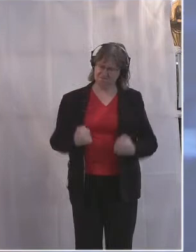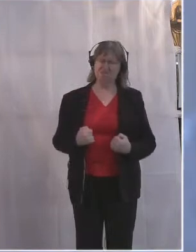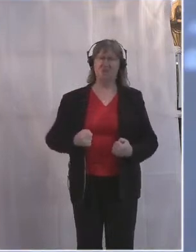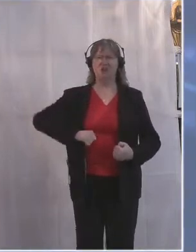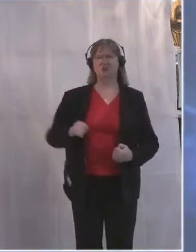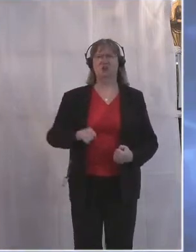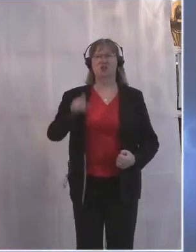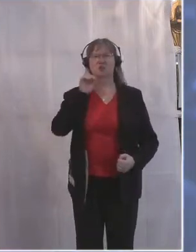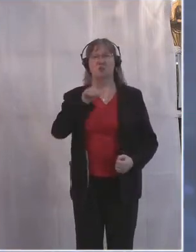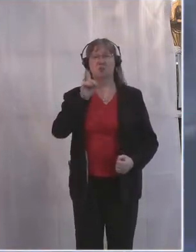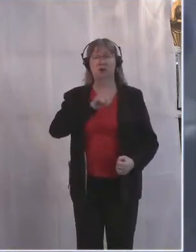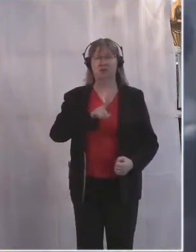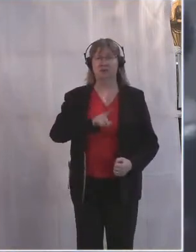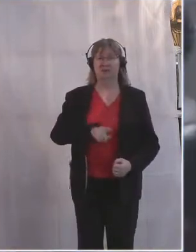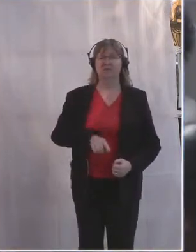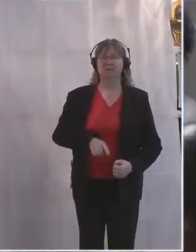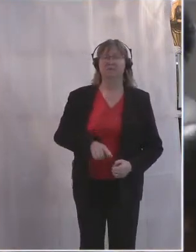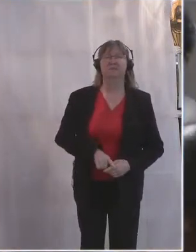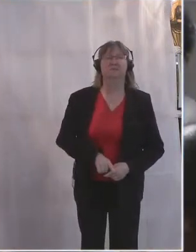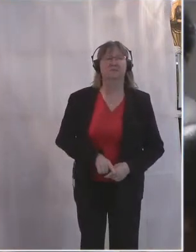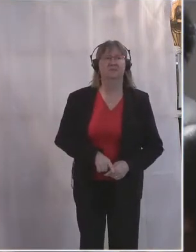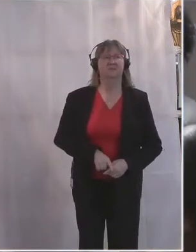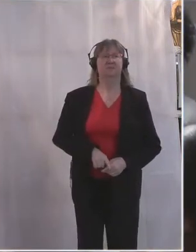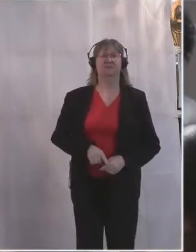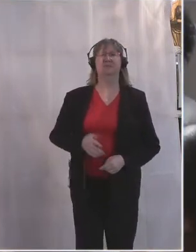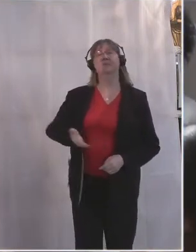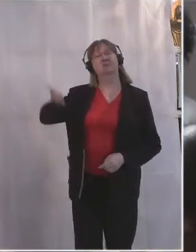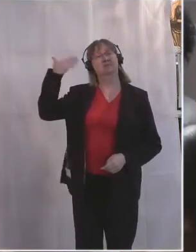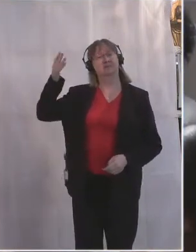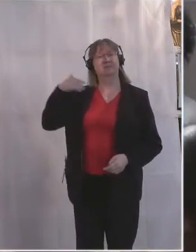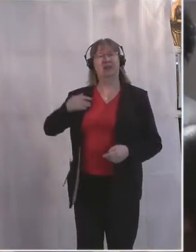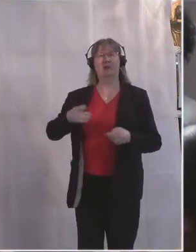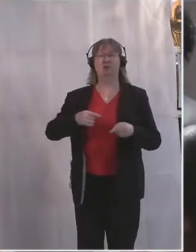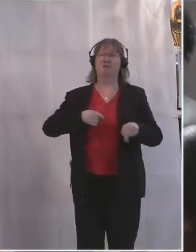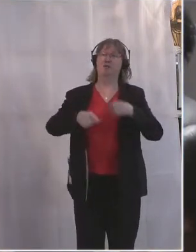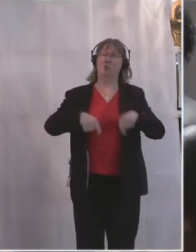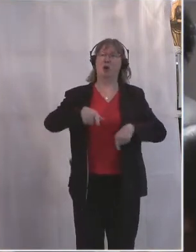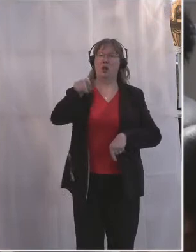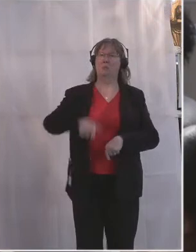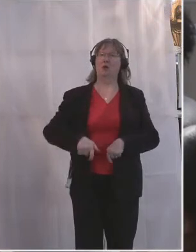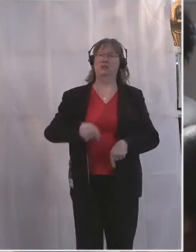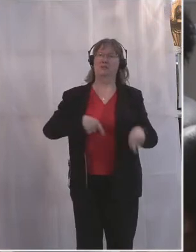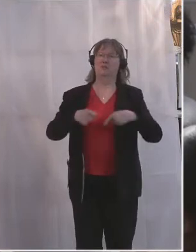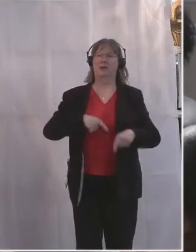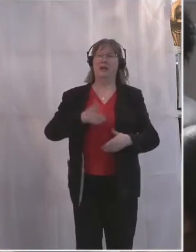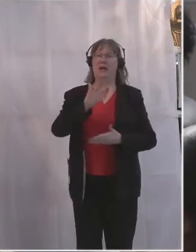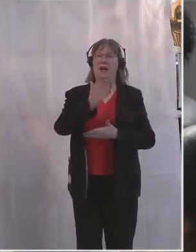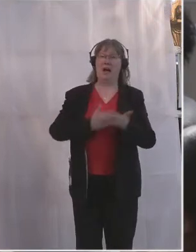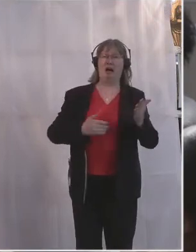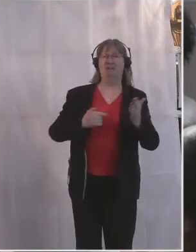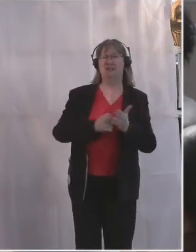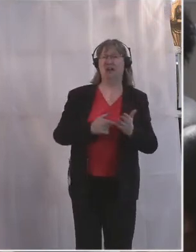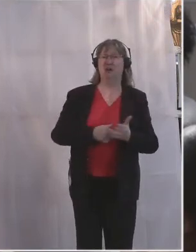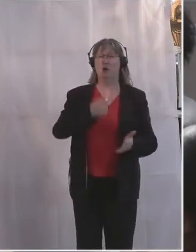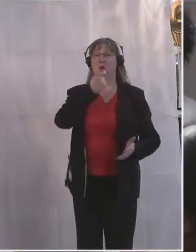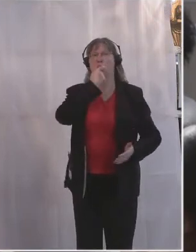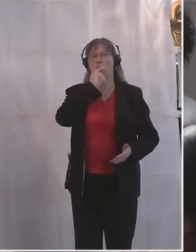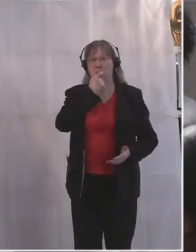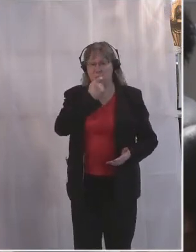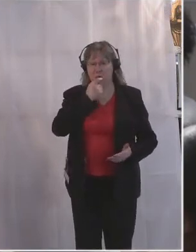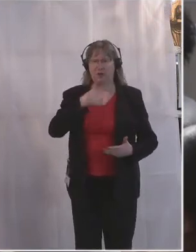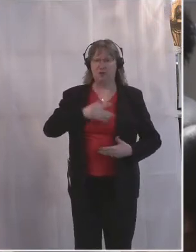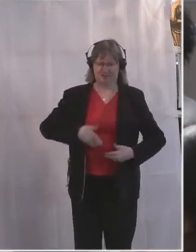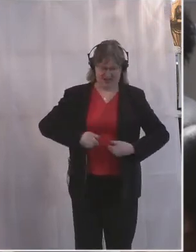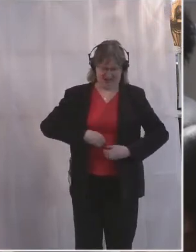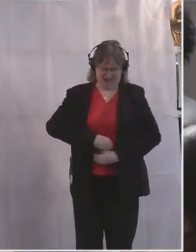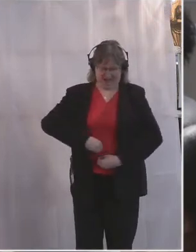knew her because back in the day, not now, I used to be a footballer. And you'd get to half-time, and I have to admit, sometimes you had a bit of a knot of fear in your